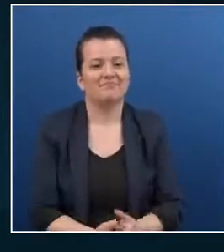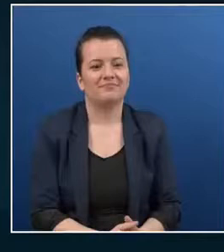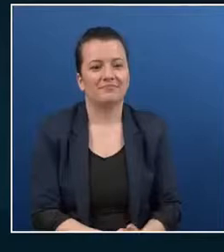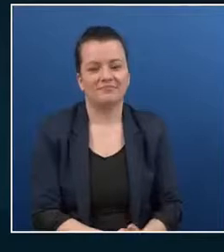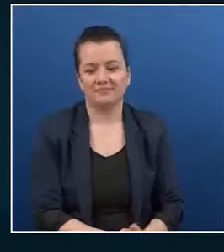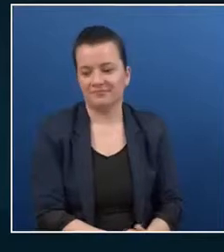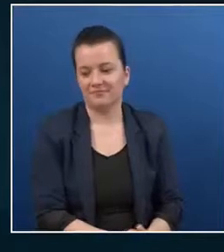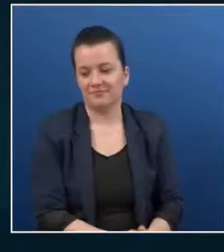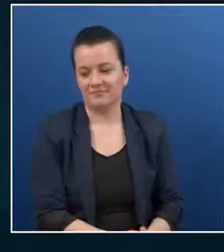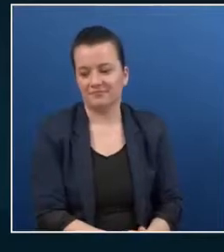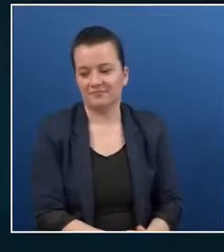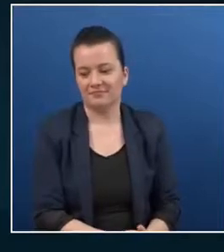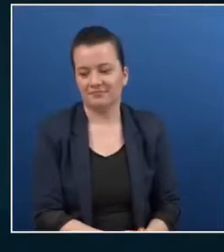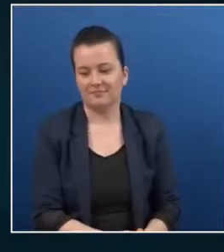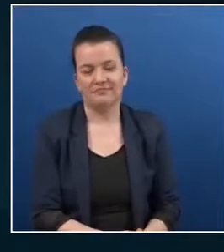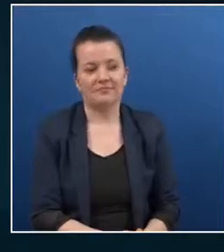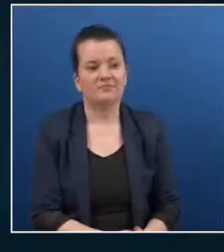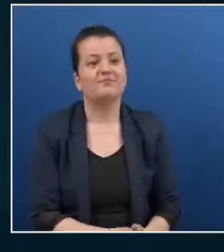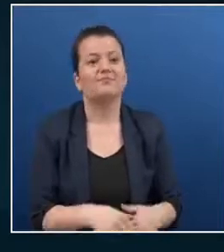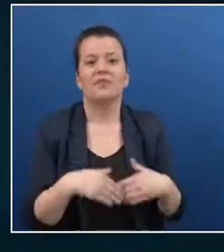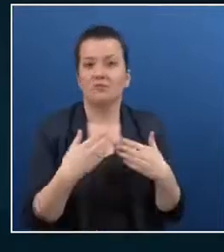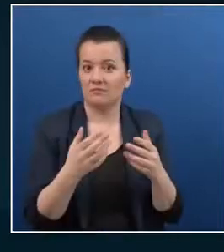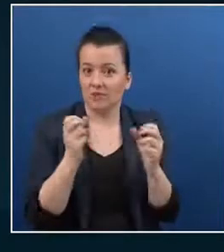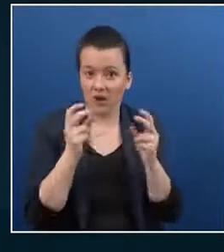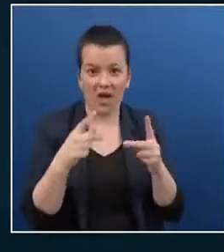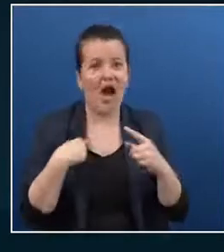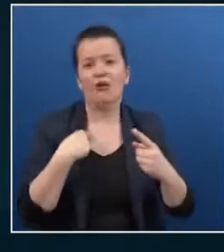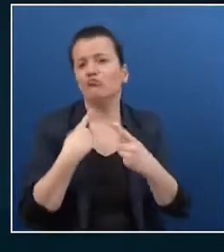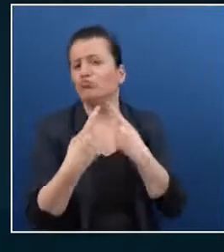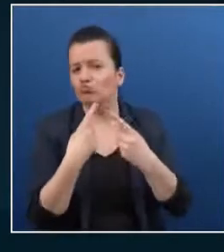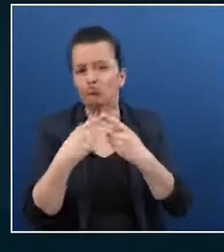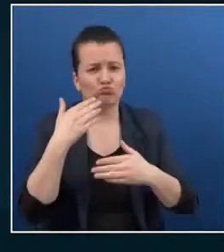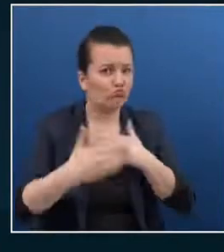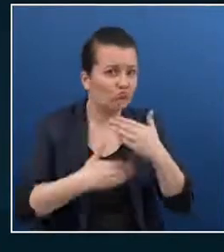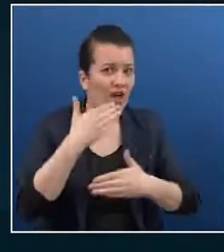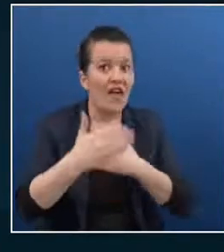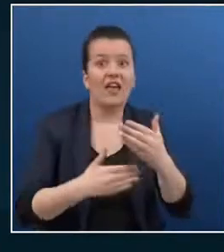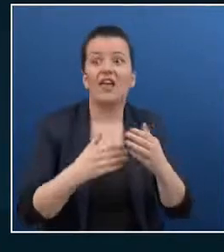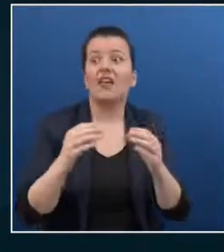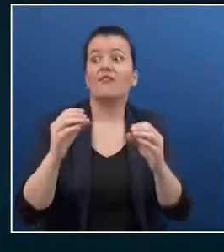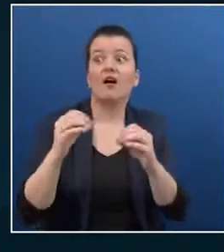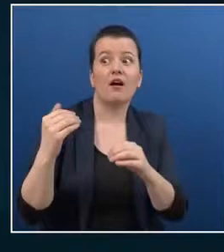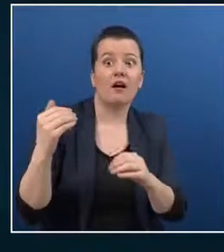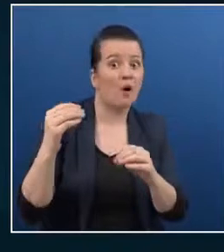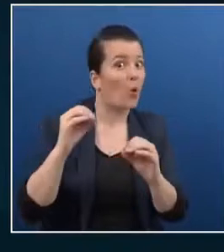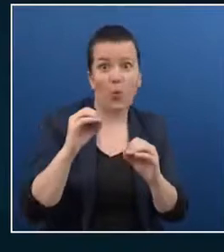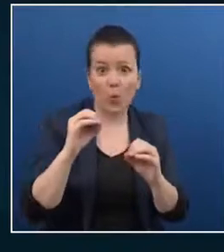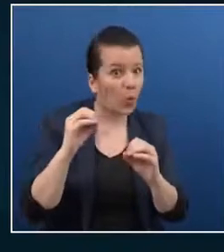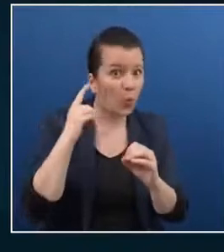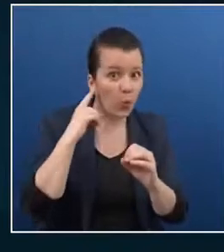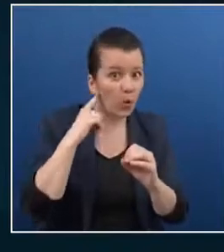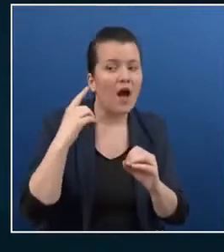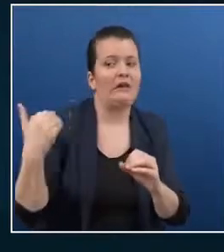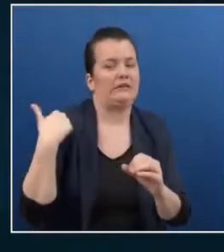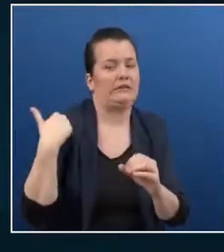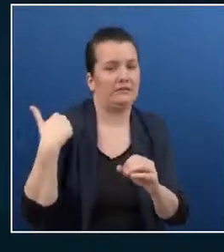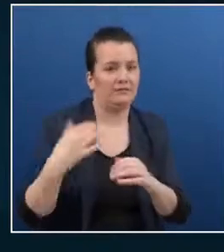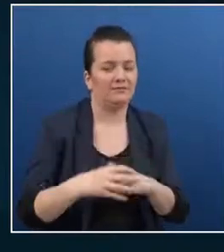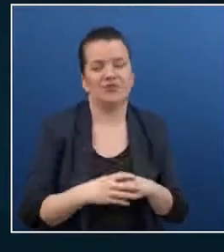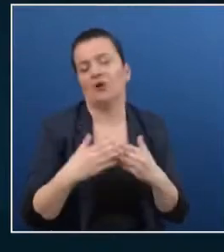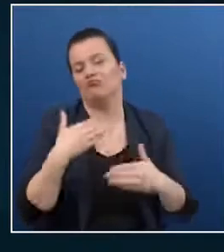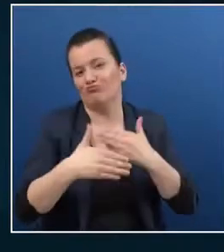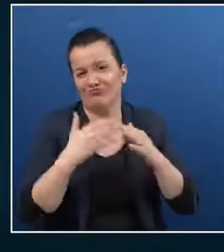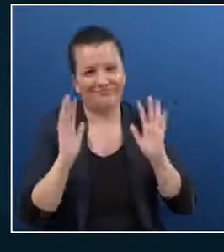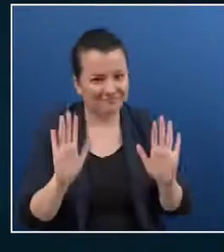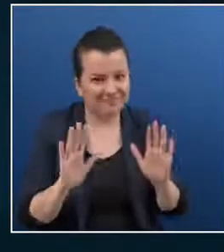keep talking until somebody tells me they can't hear me, which is fine. Today's show is a little